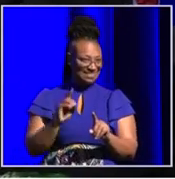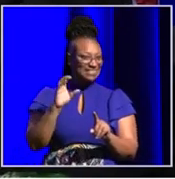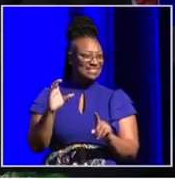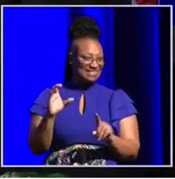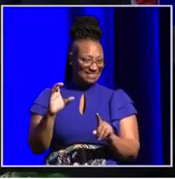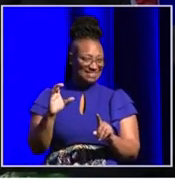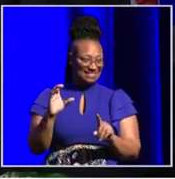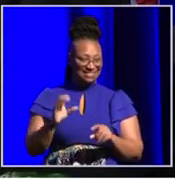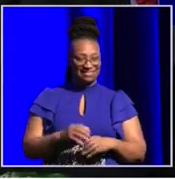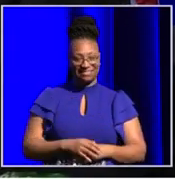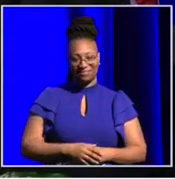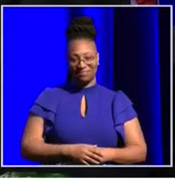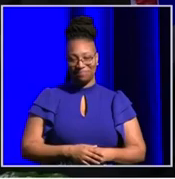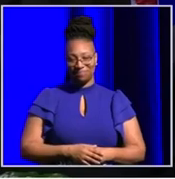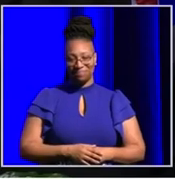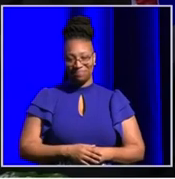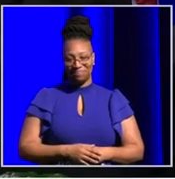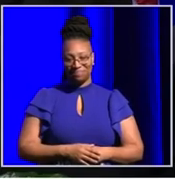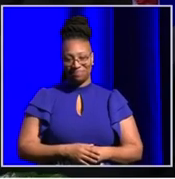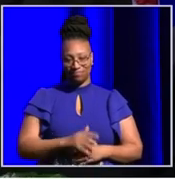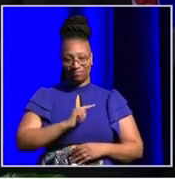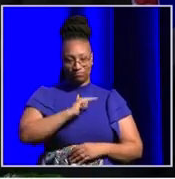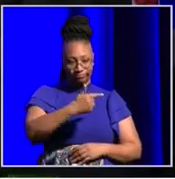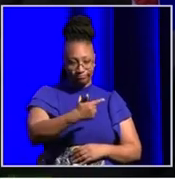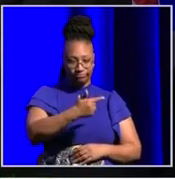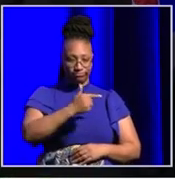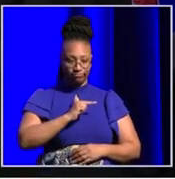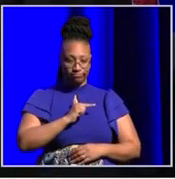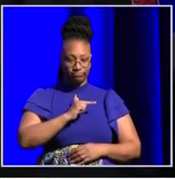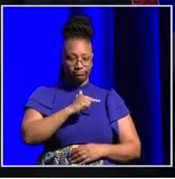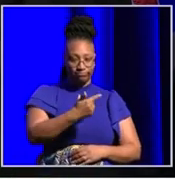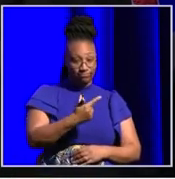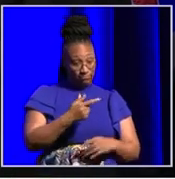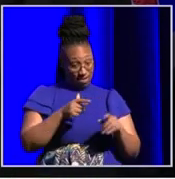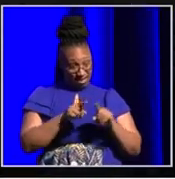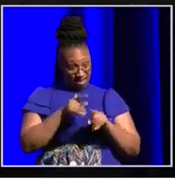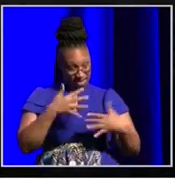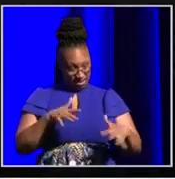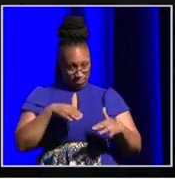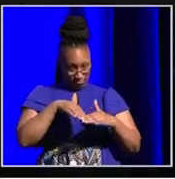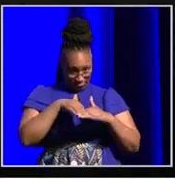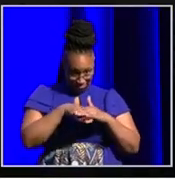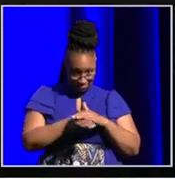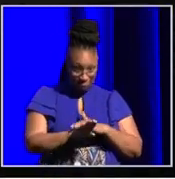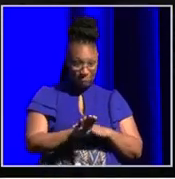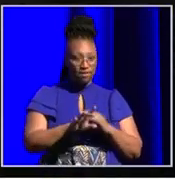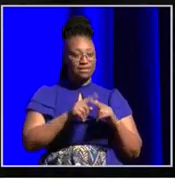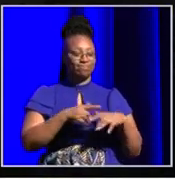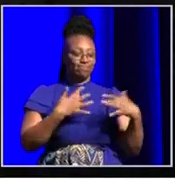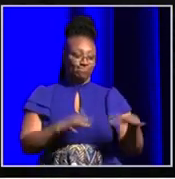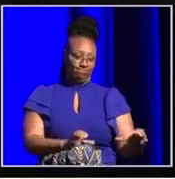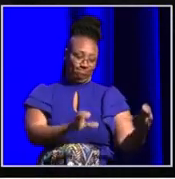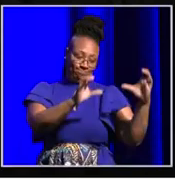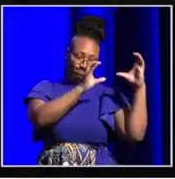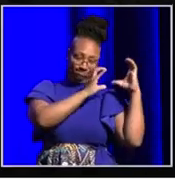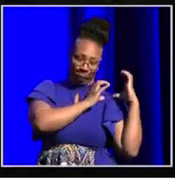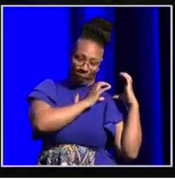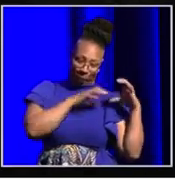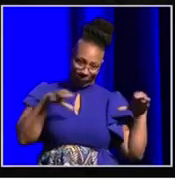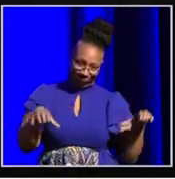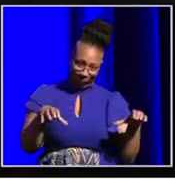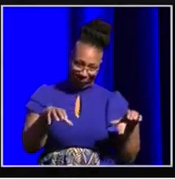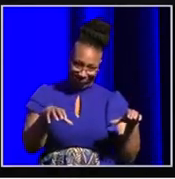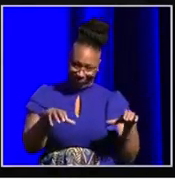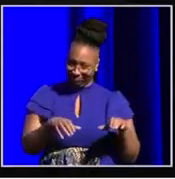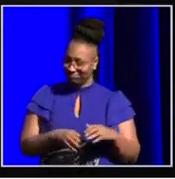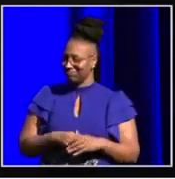of the District of Columbia. On which I am about to enter. On which I am about to enter. Congratulations, Council Thank Member. You. Thank you. Thank